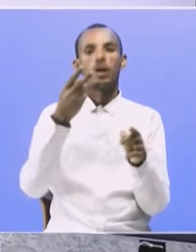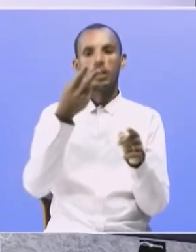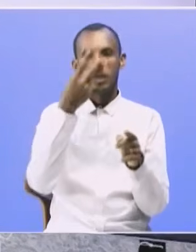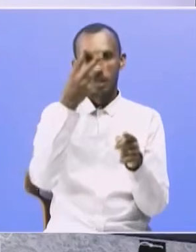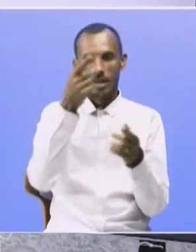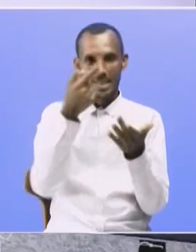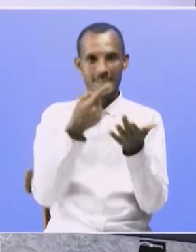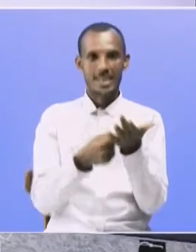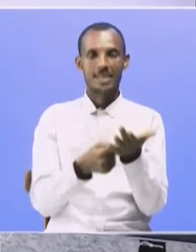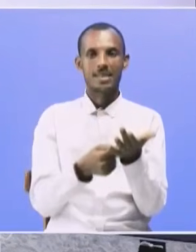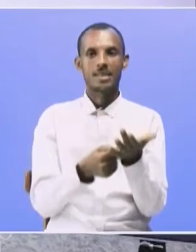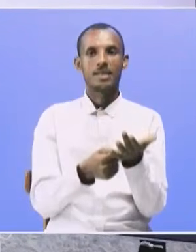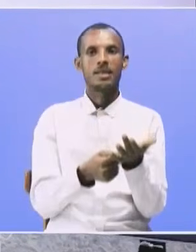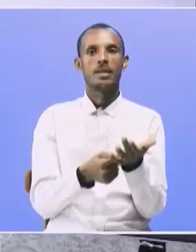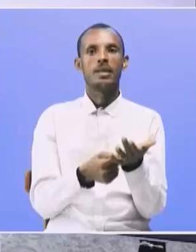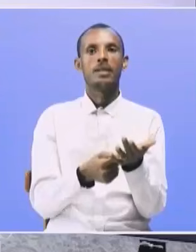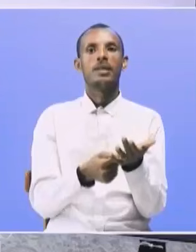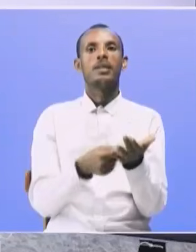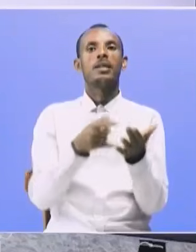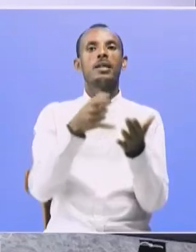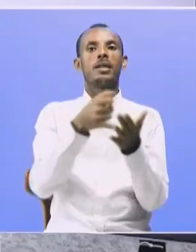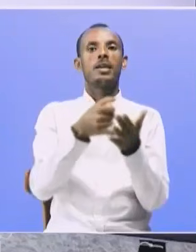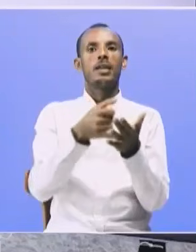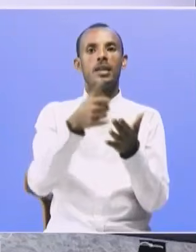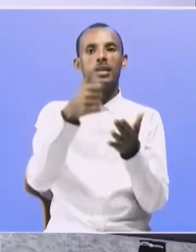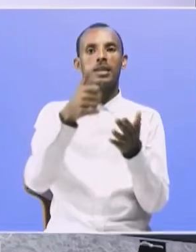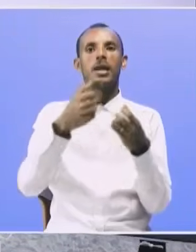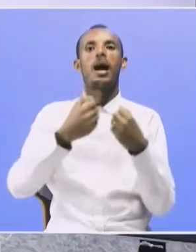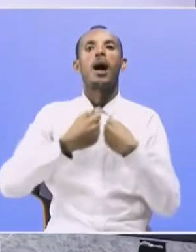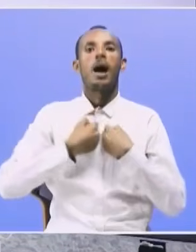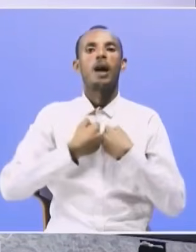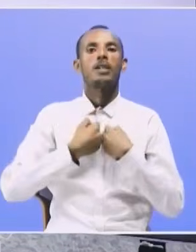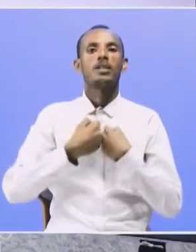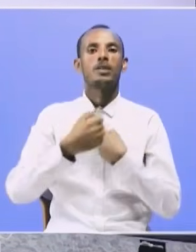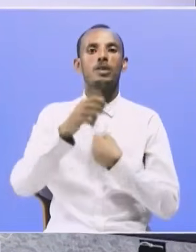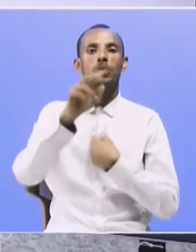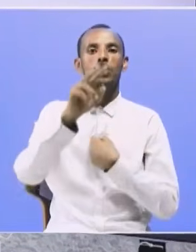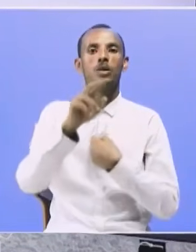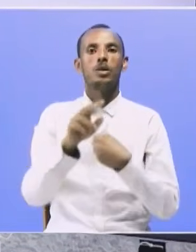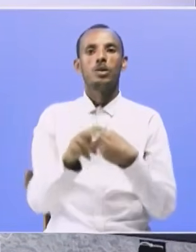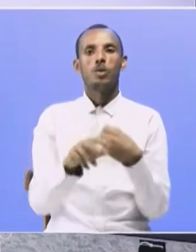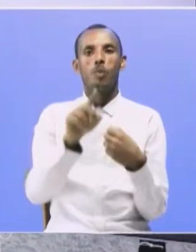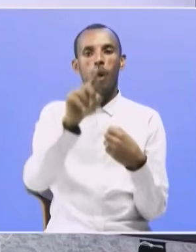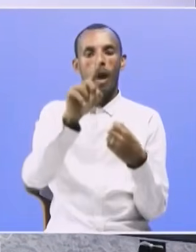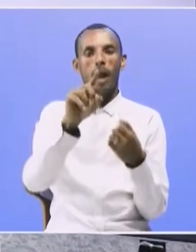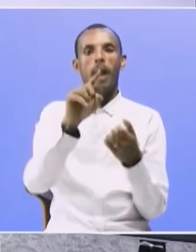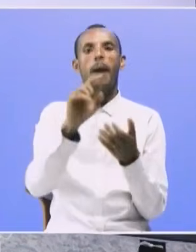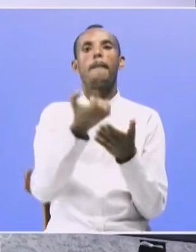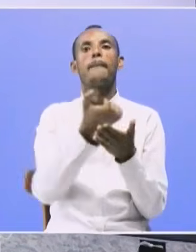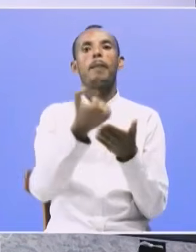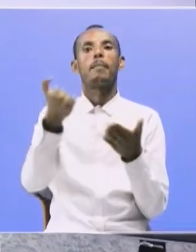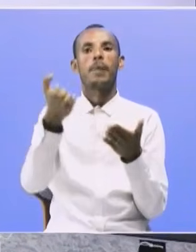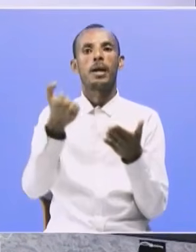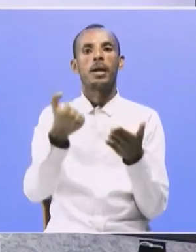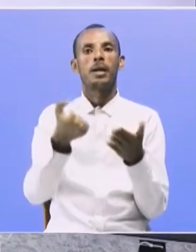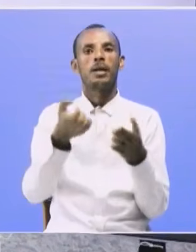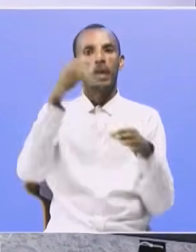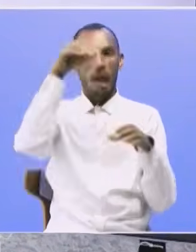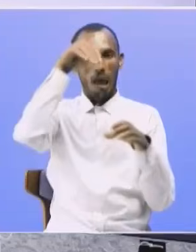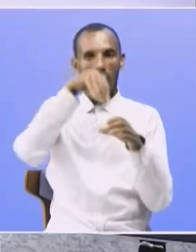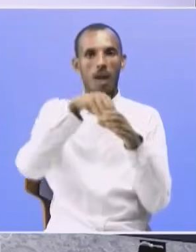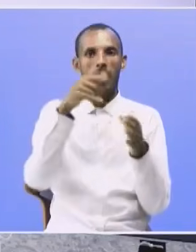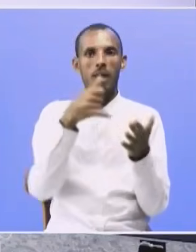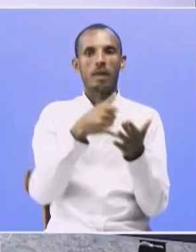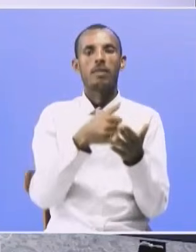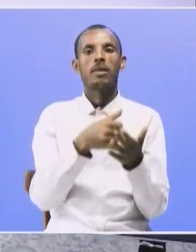set, it has one member in it, this symbol. So it